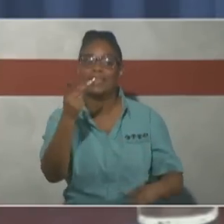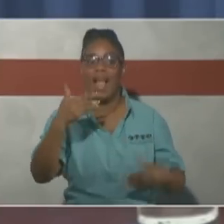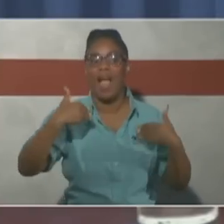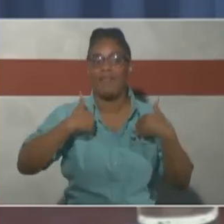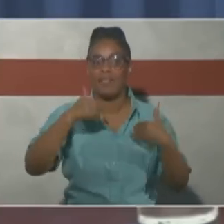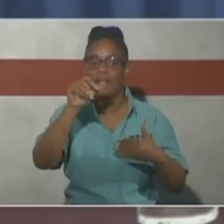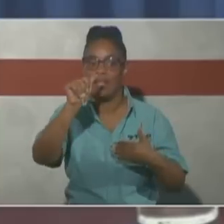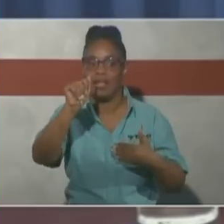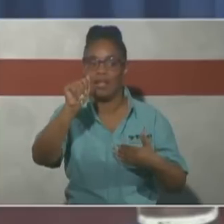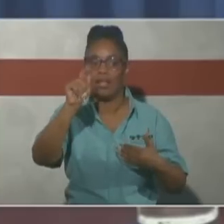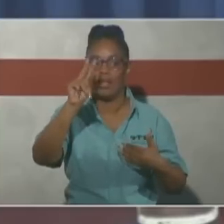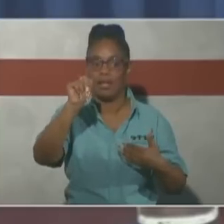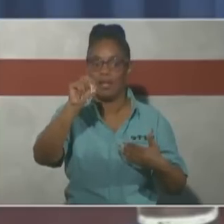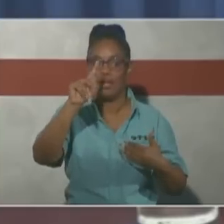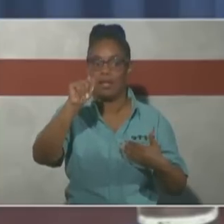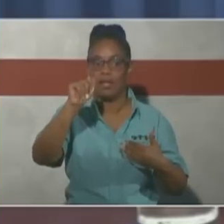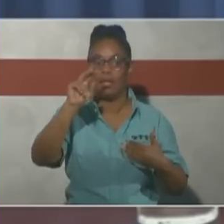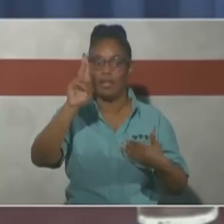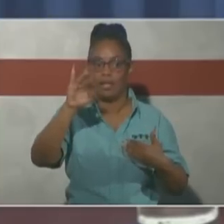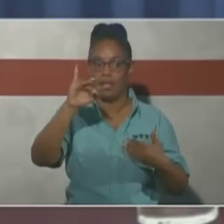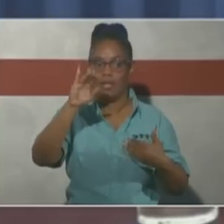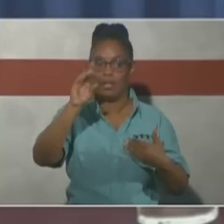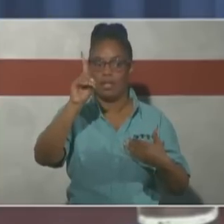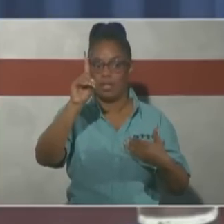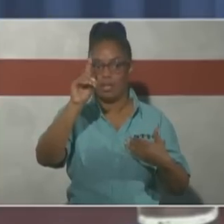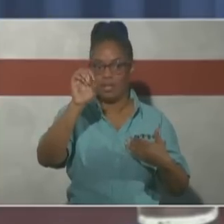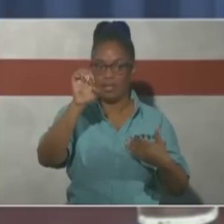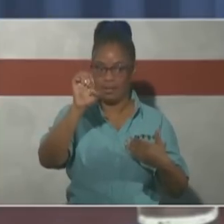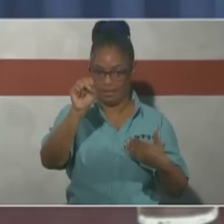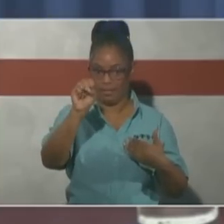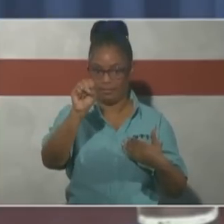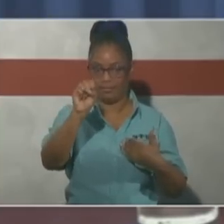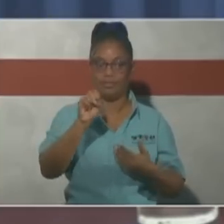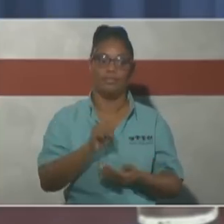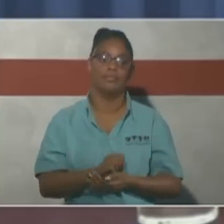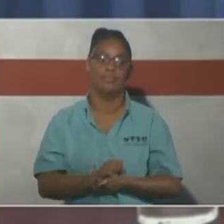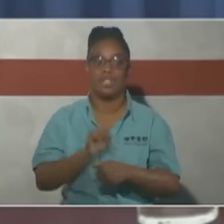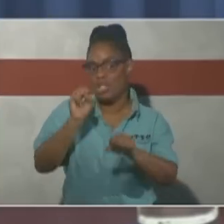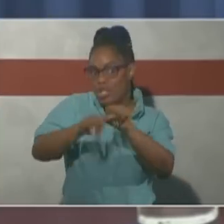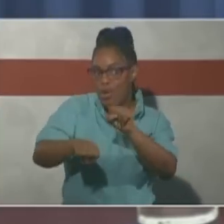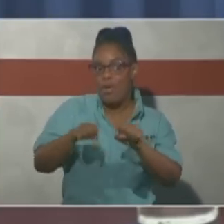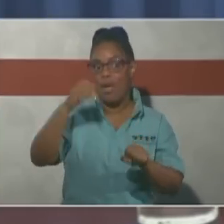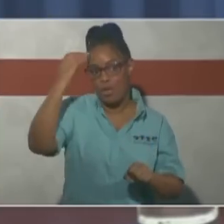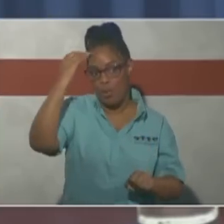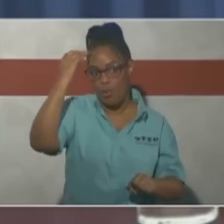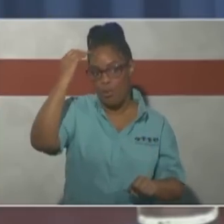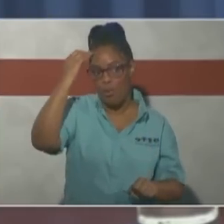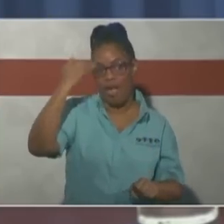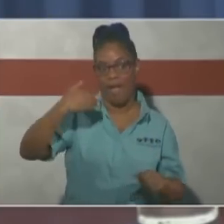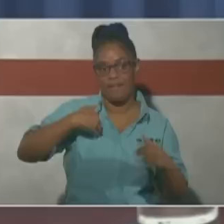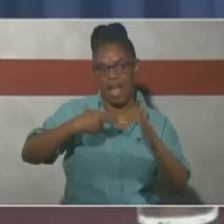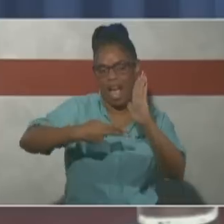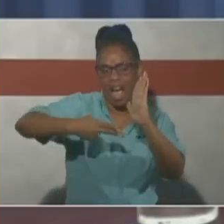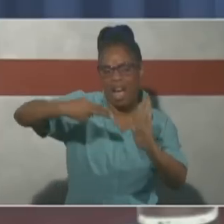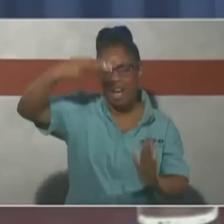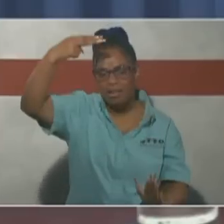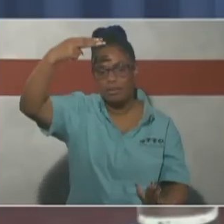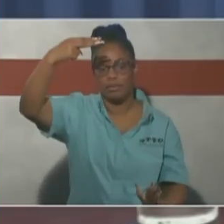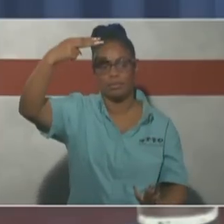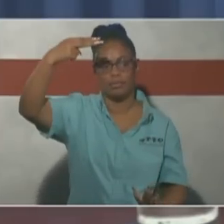94.73% of those samples showed a detectable level of COVID-19 vaccines. This is,